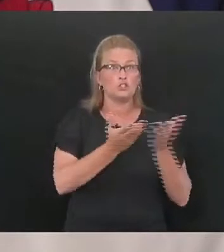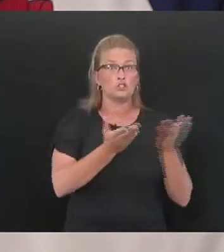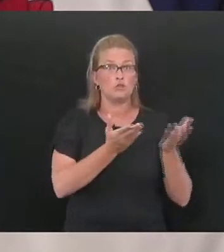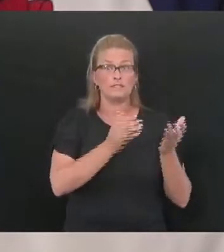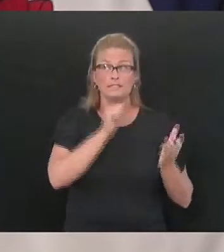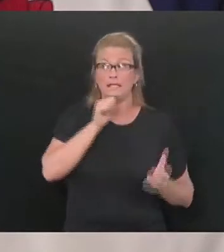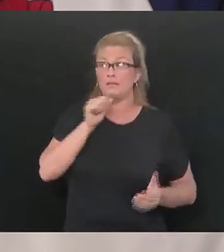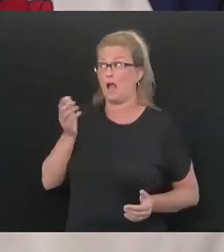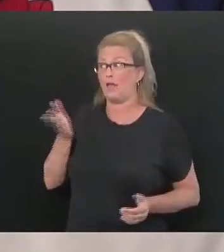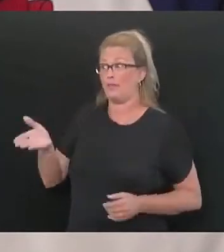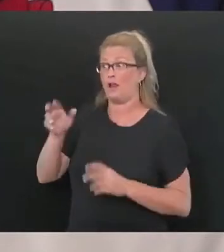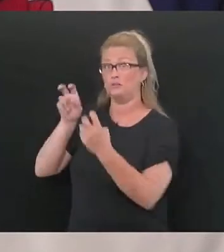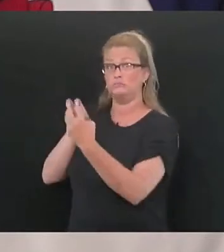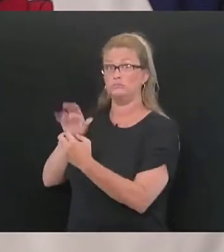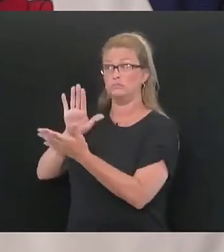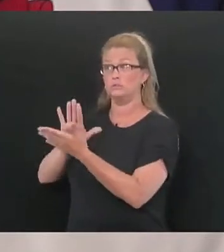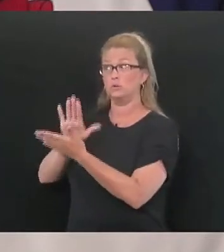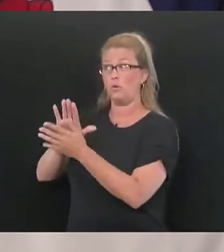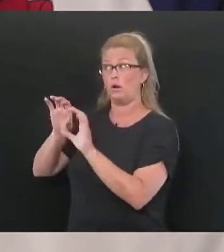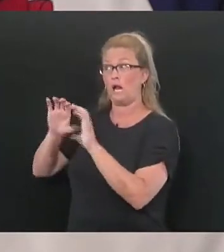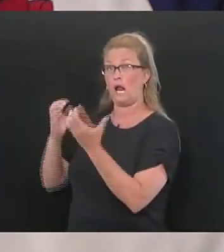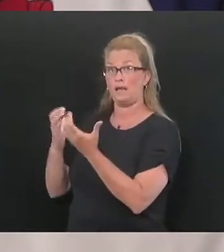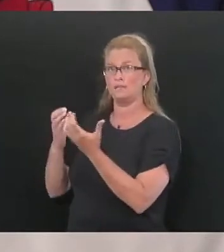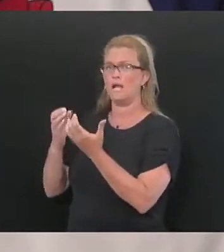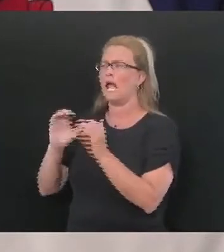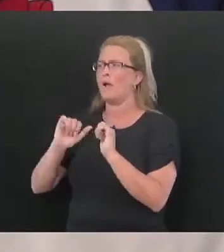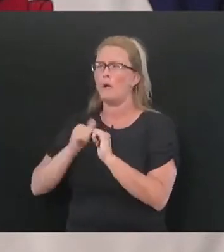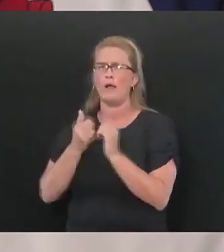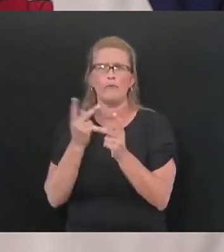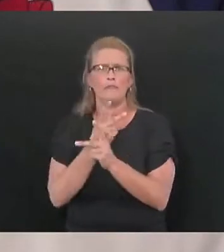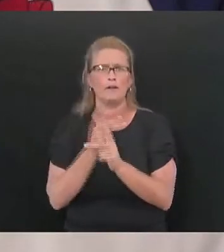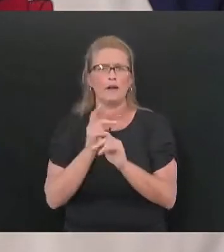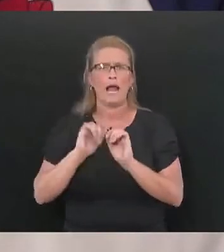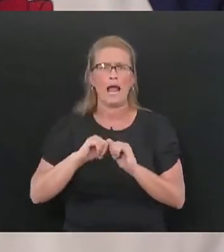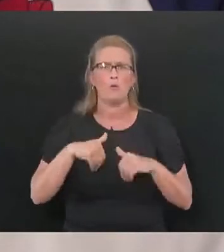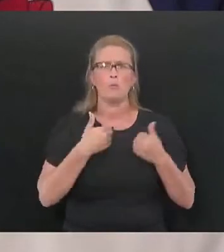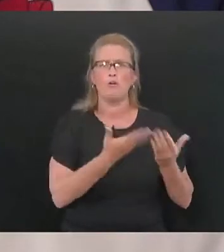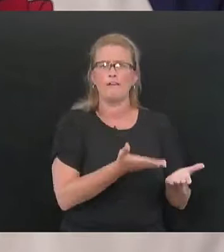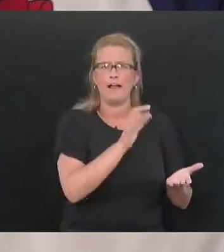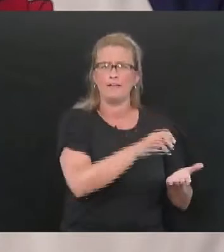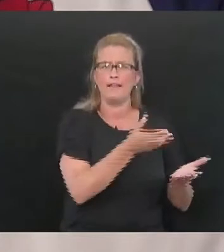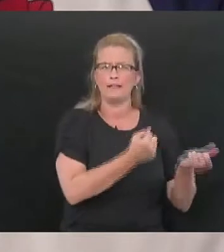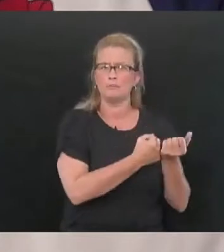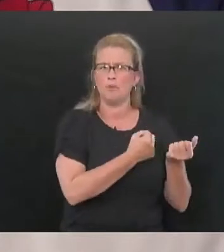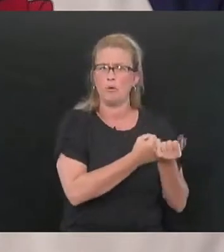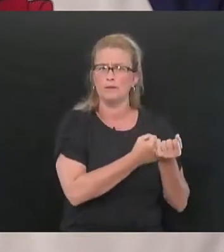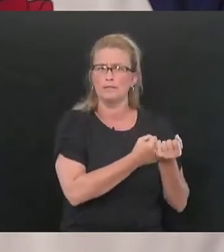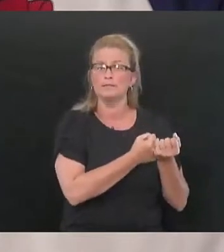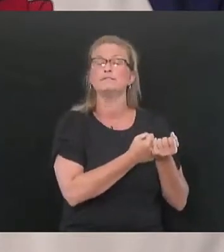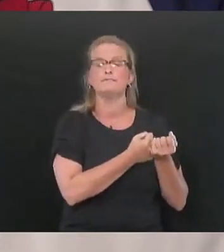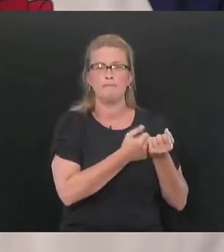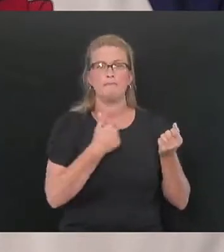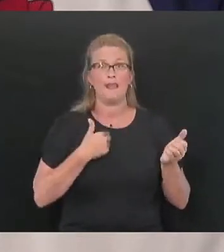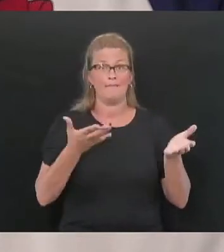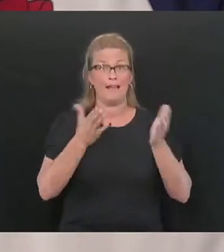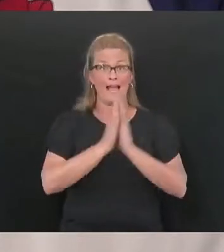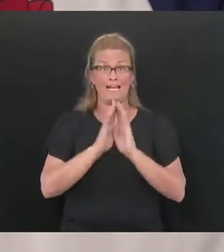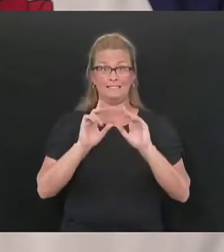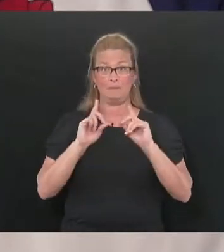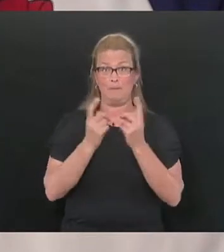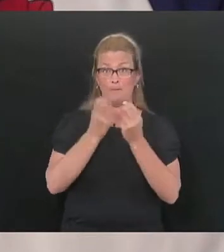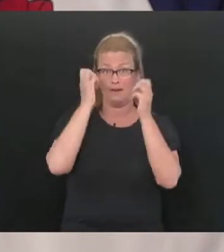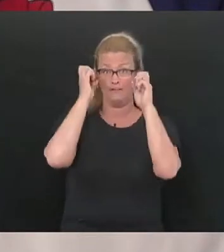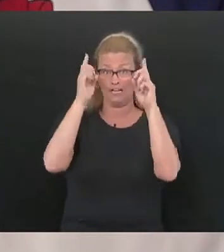in school, we've got to figure out how to be able to get that support services to them. And I've asked the Department of Education to